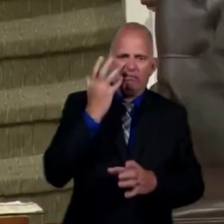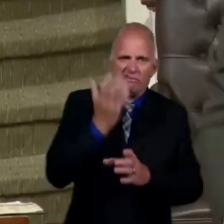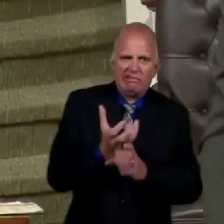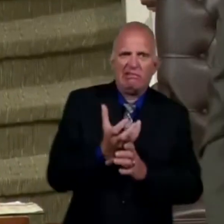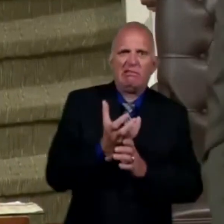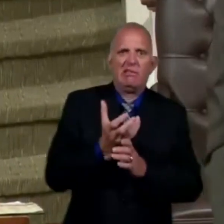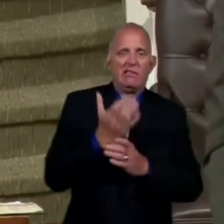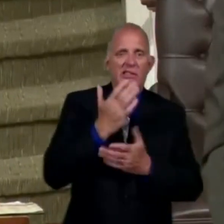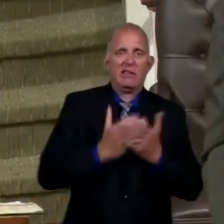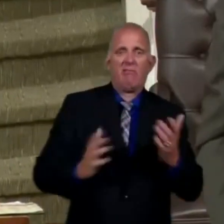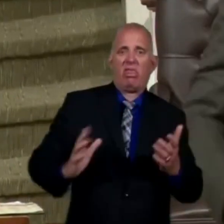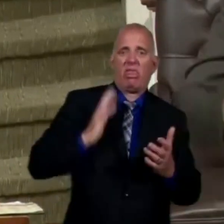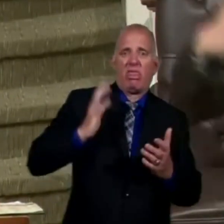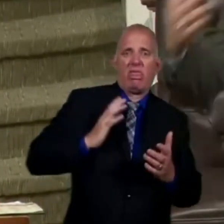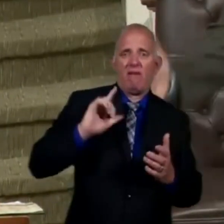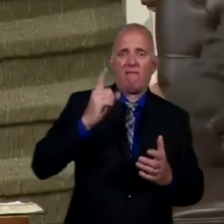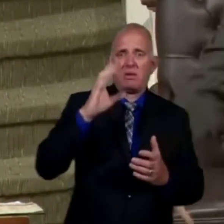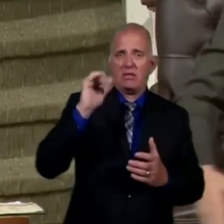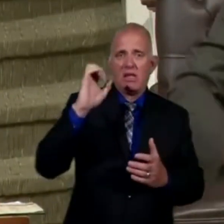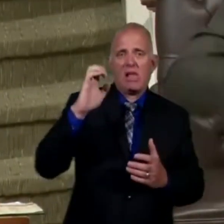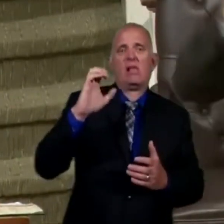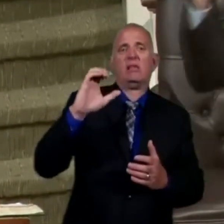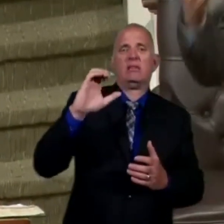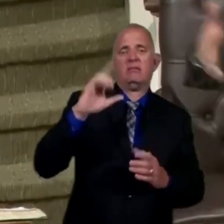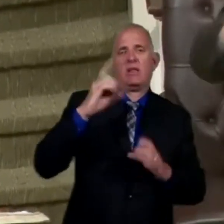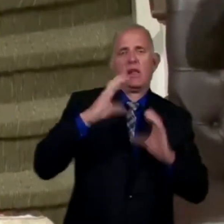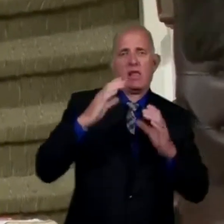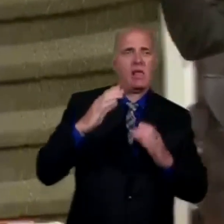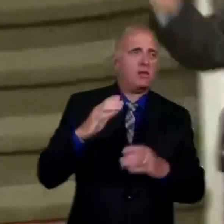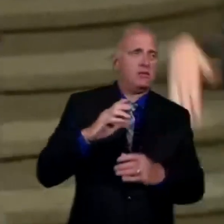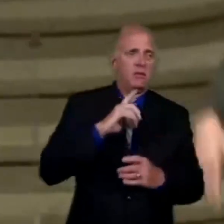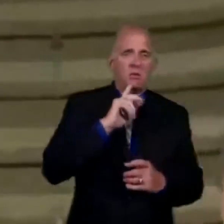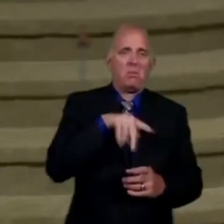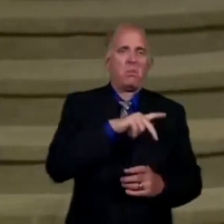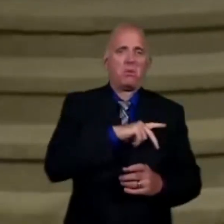first class. They had personal waiters to care for them